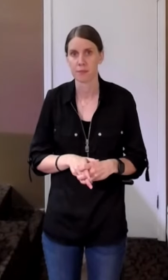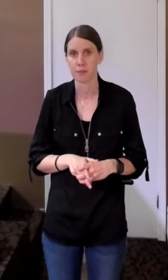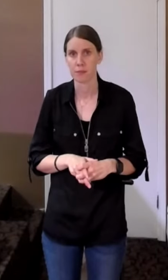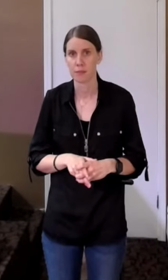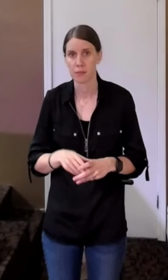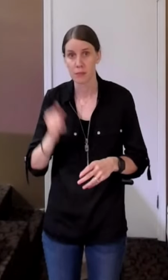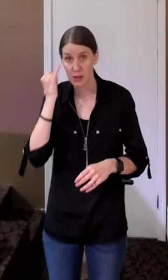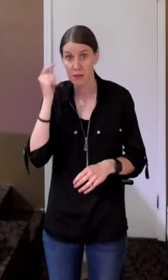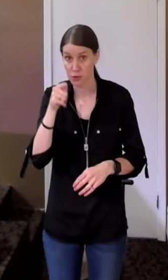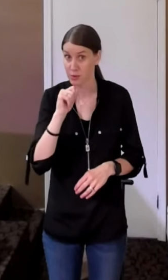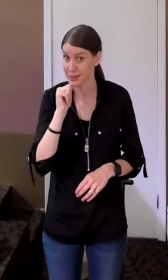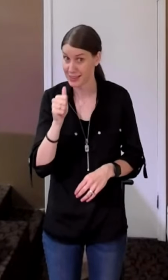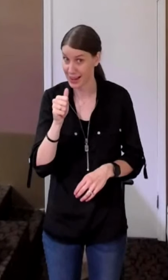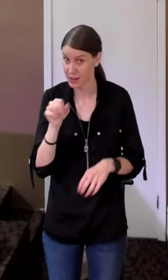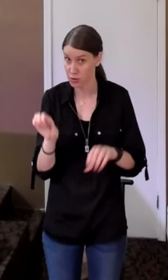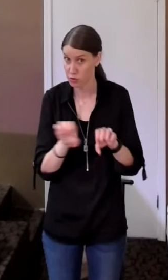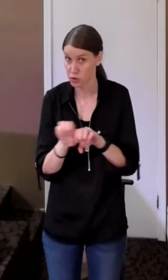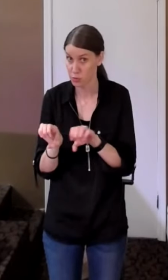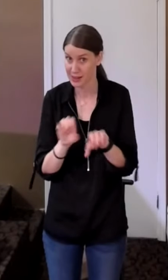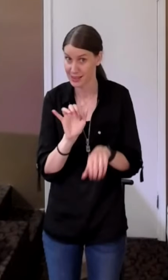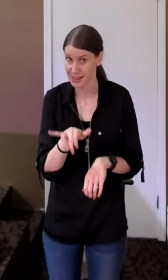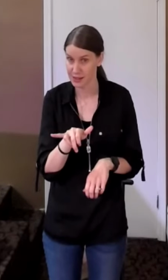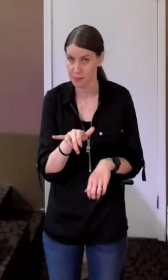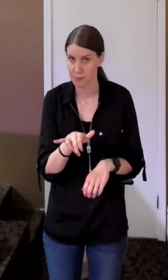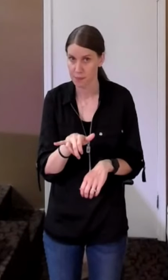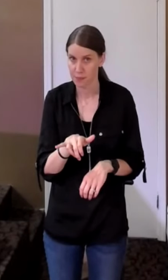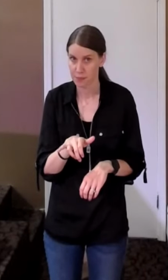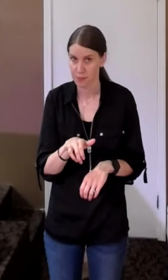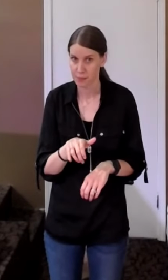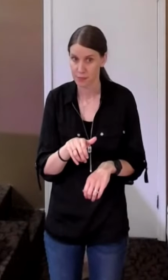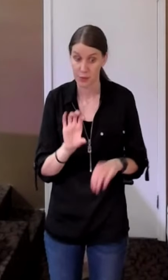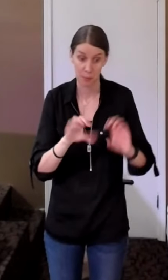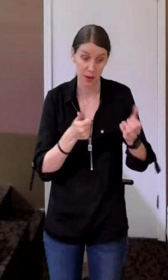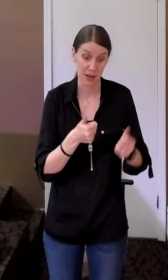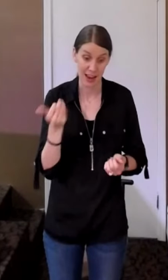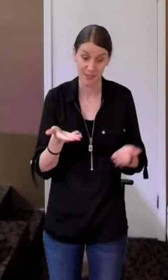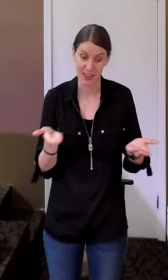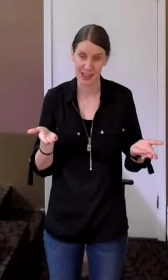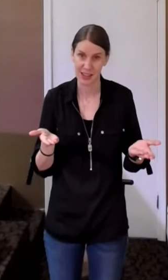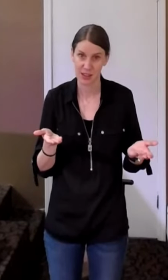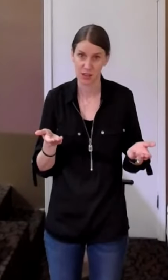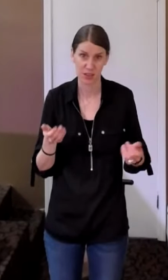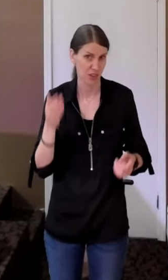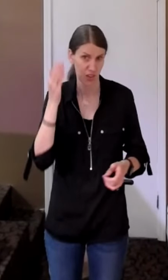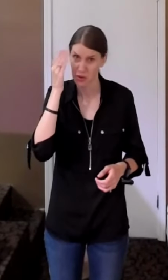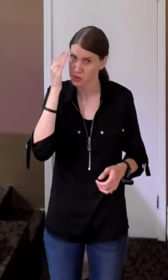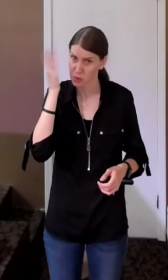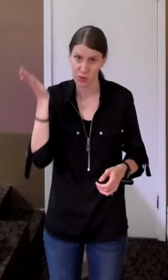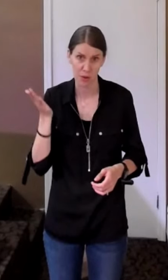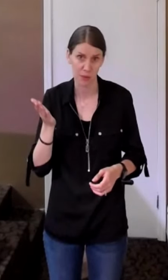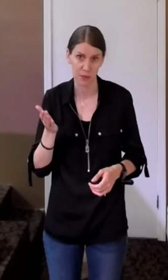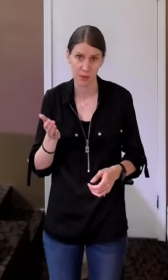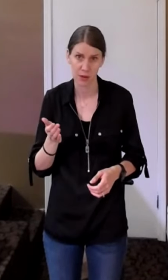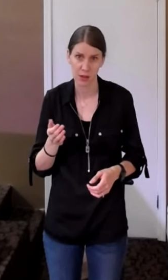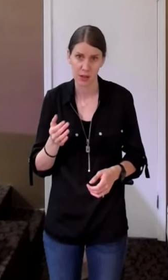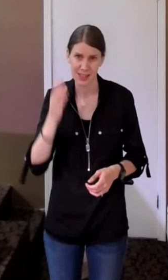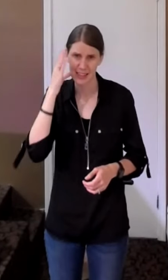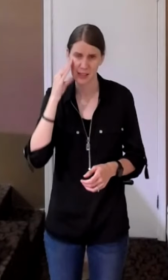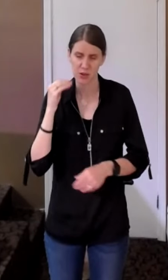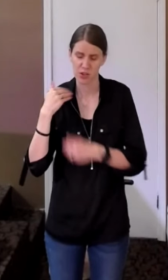And if you're not the one doing it, like anything else, you don't recognize just how big of a thing it